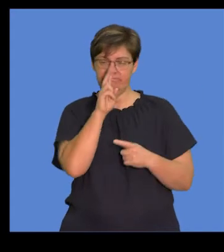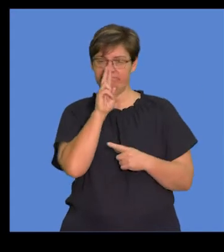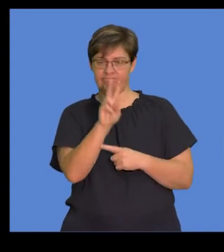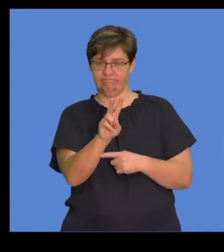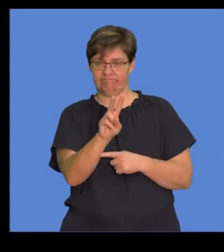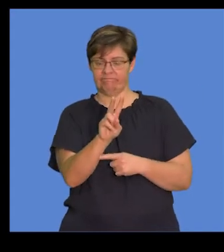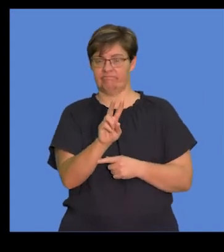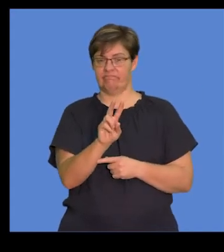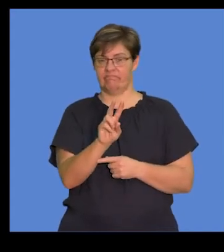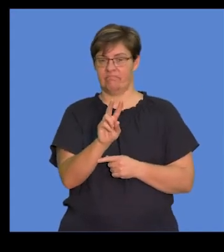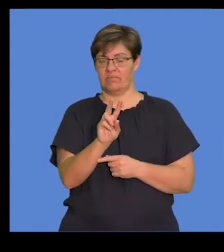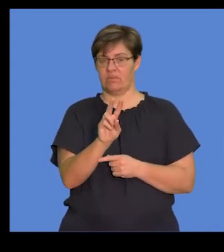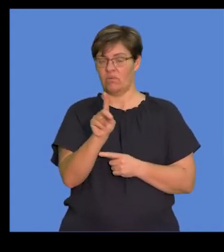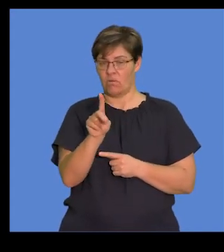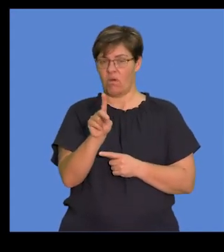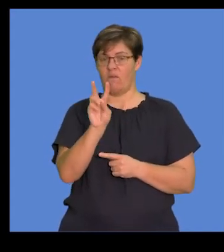of